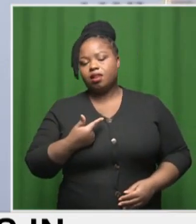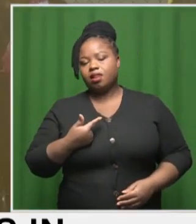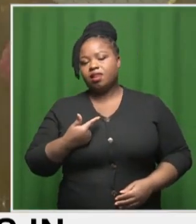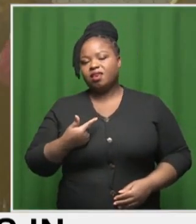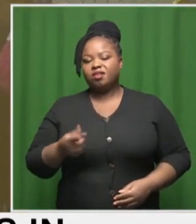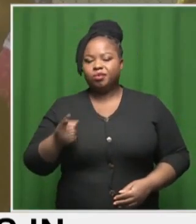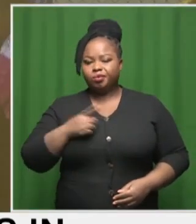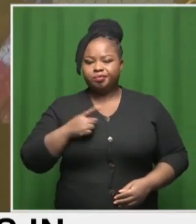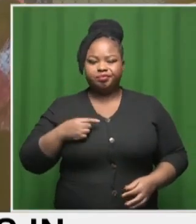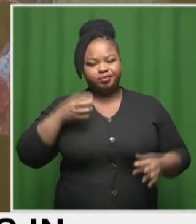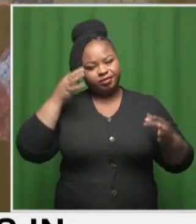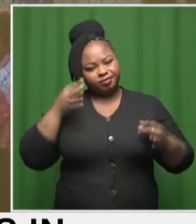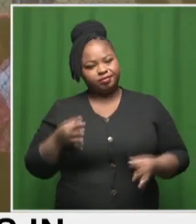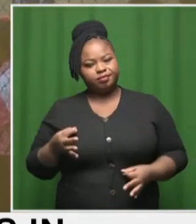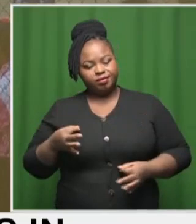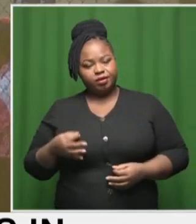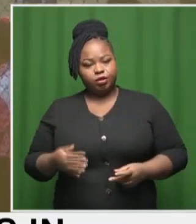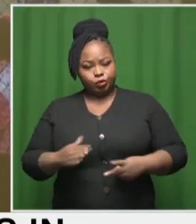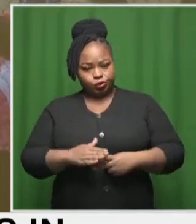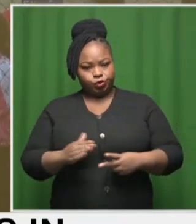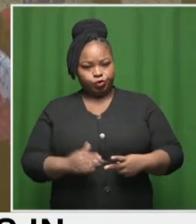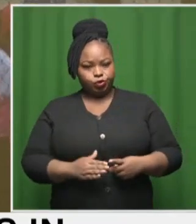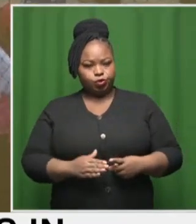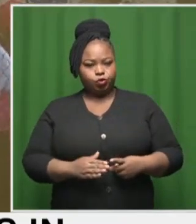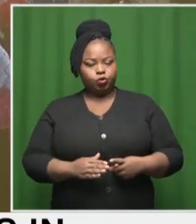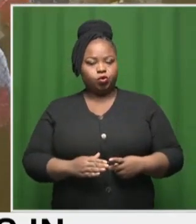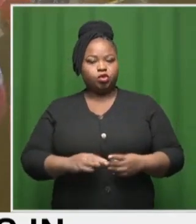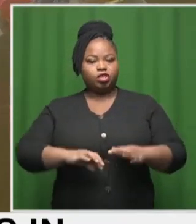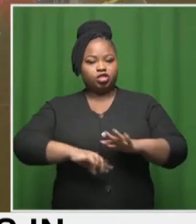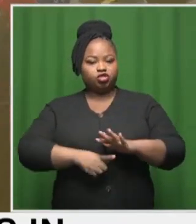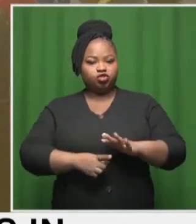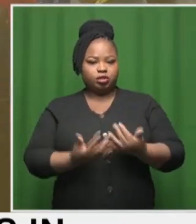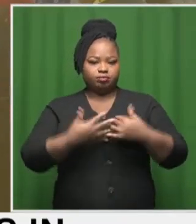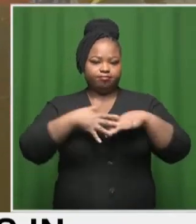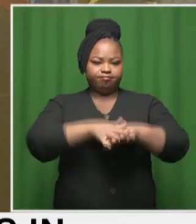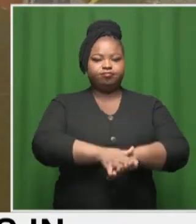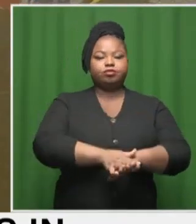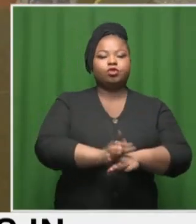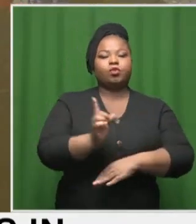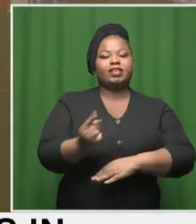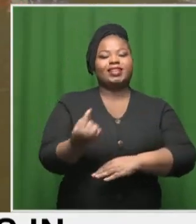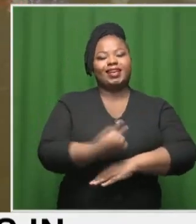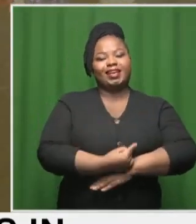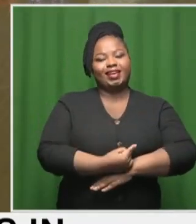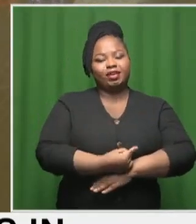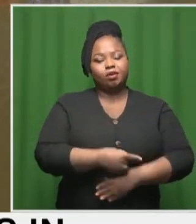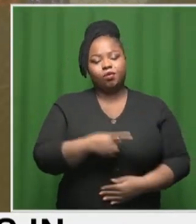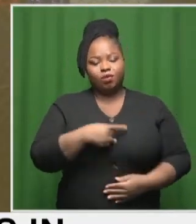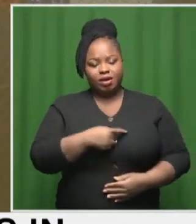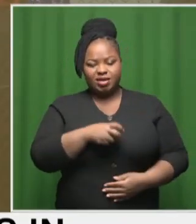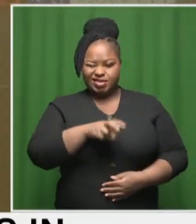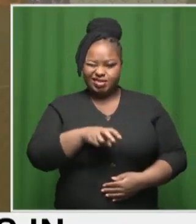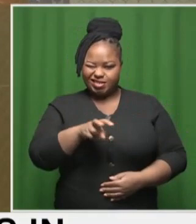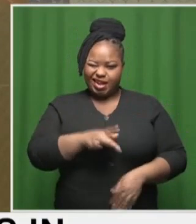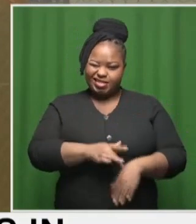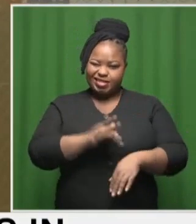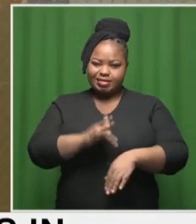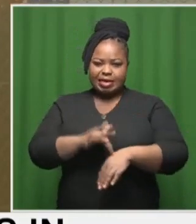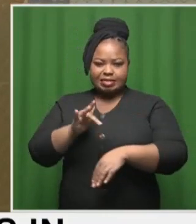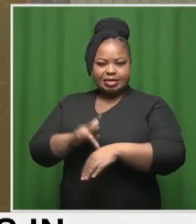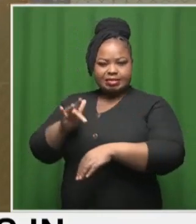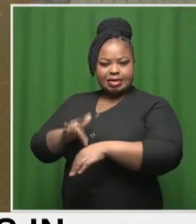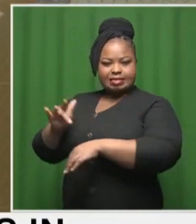we decided to fuse 2 districts into 1 day so that we make sure that this trophy touches each